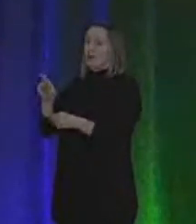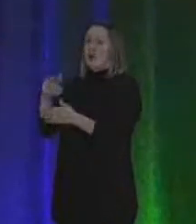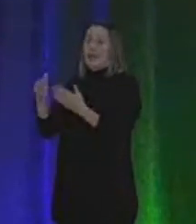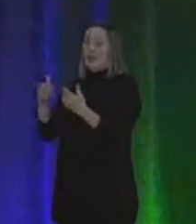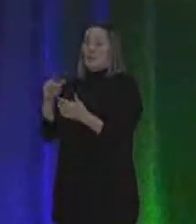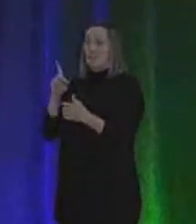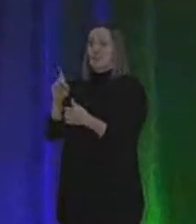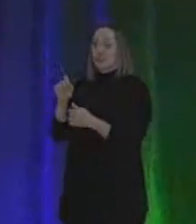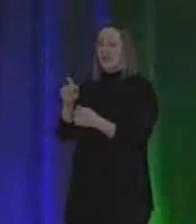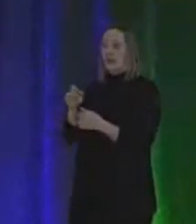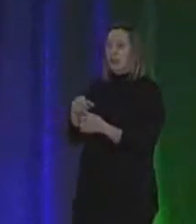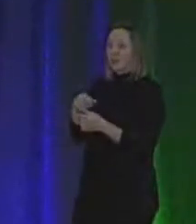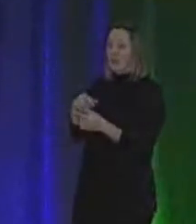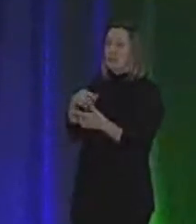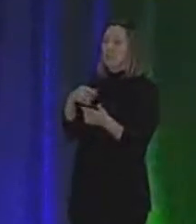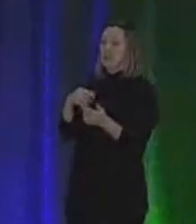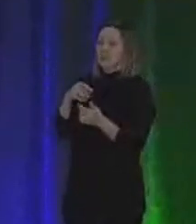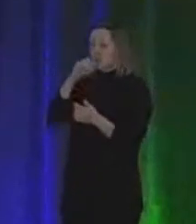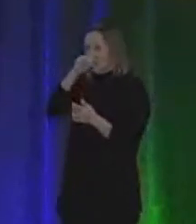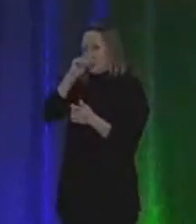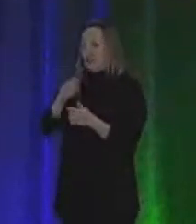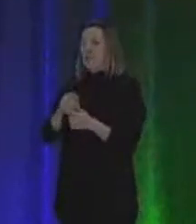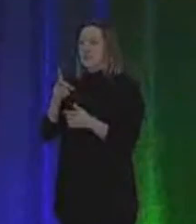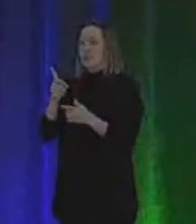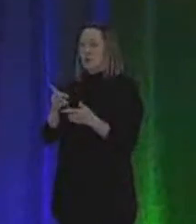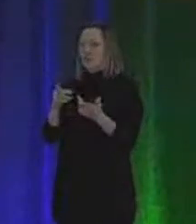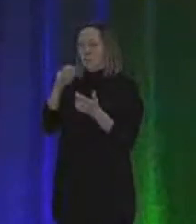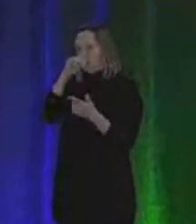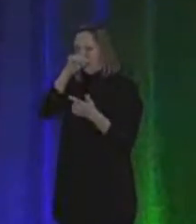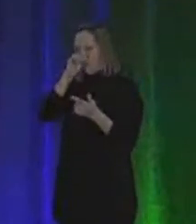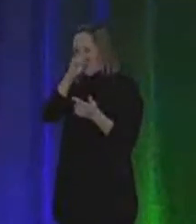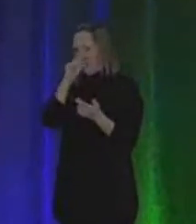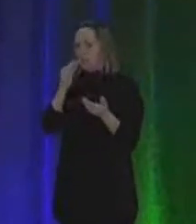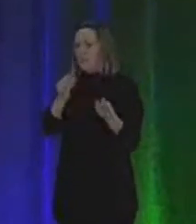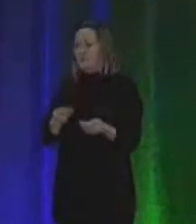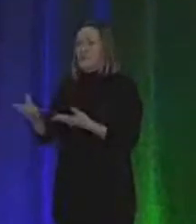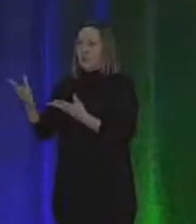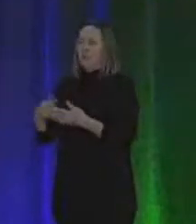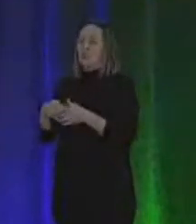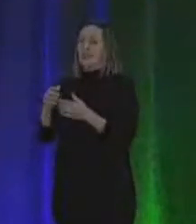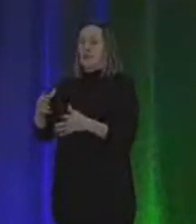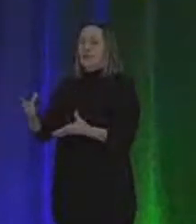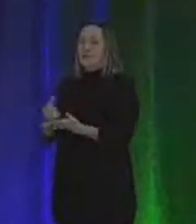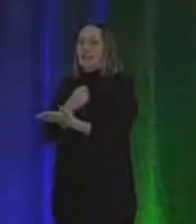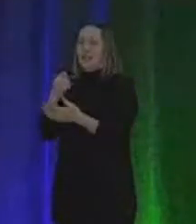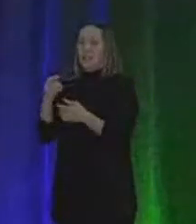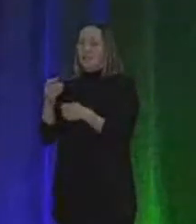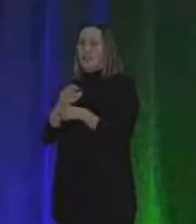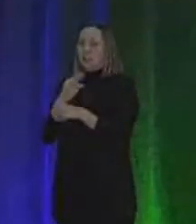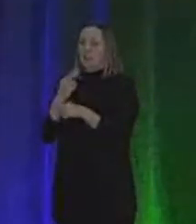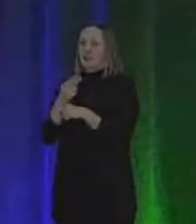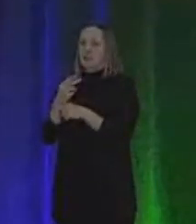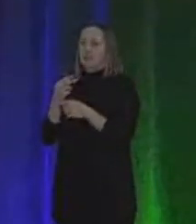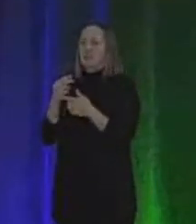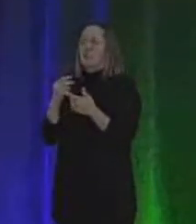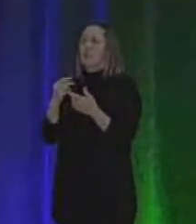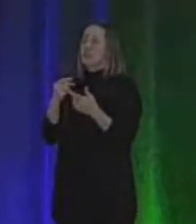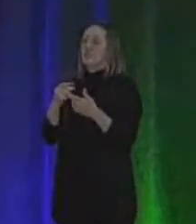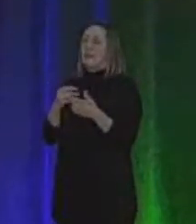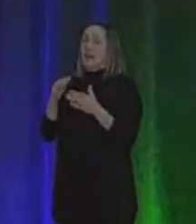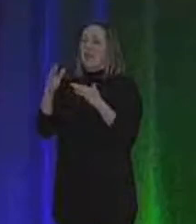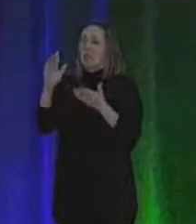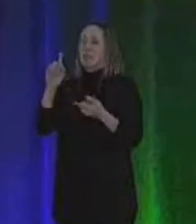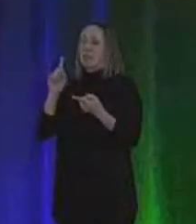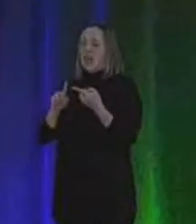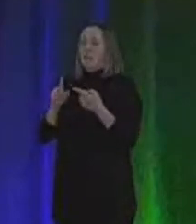we do some of that rendering work on the server as well? Can we take advantage of that same request so that we can send less code back